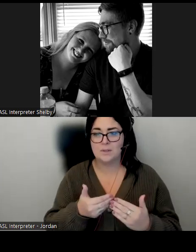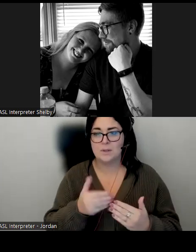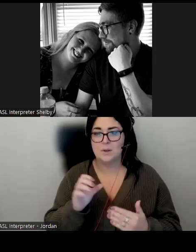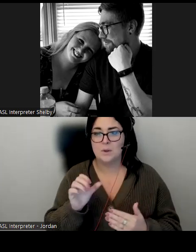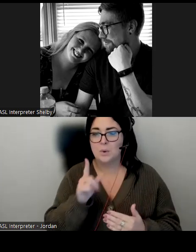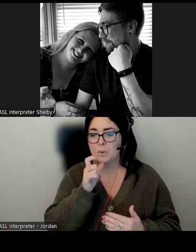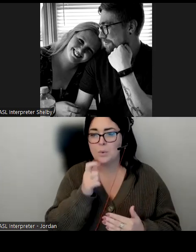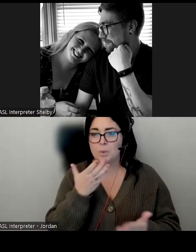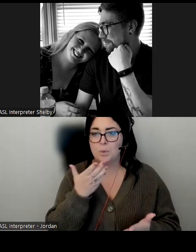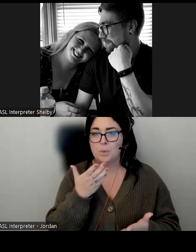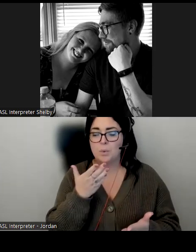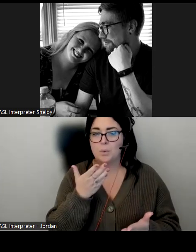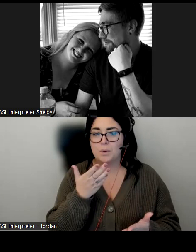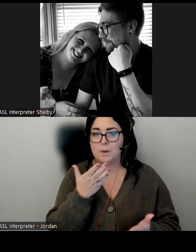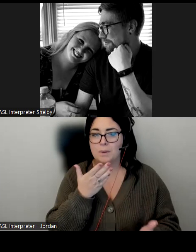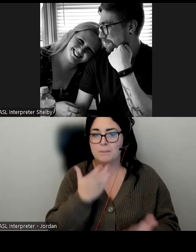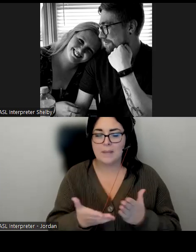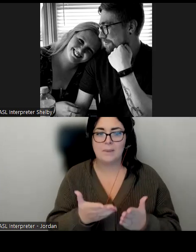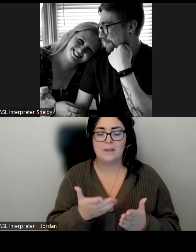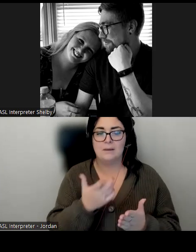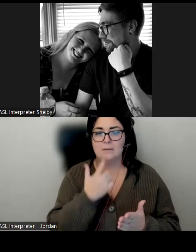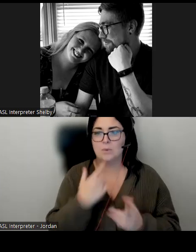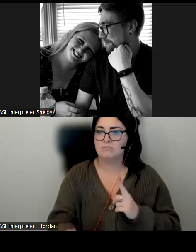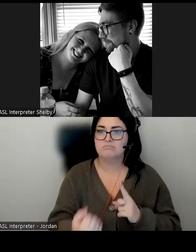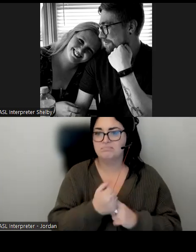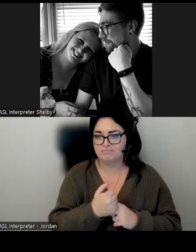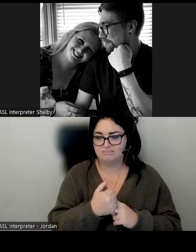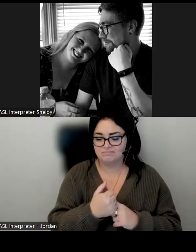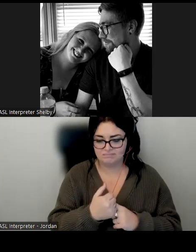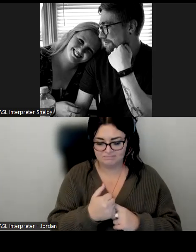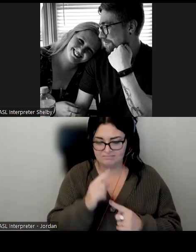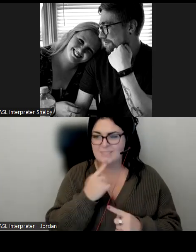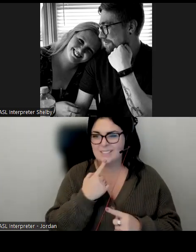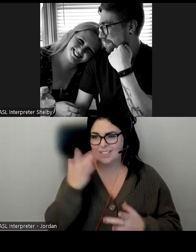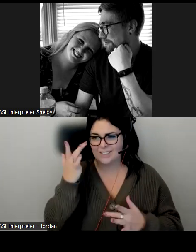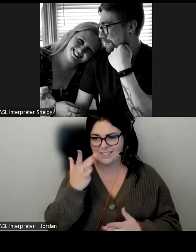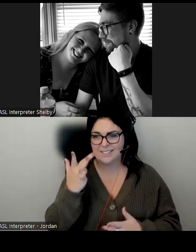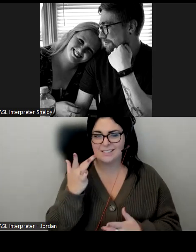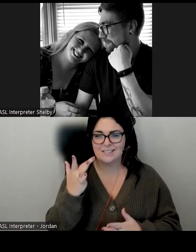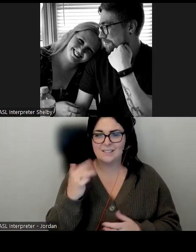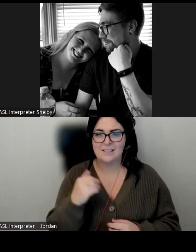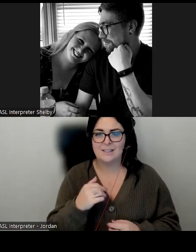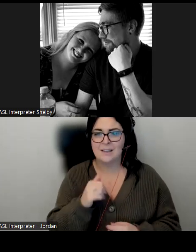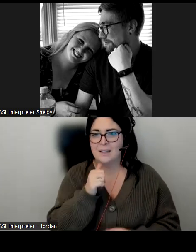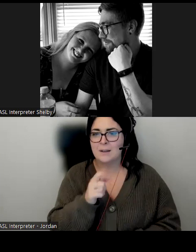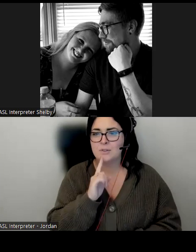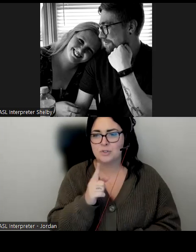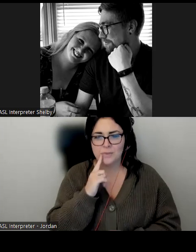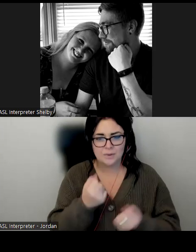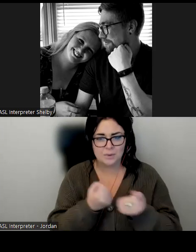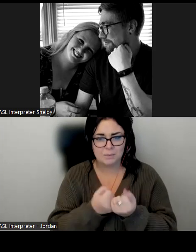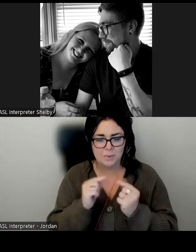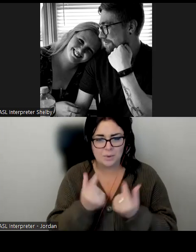a life-altering diagnosis. I'm not sure if there is a support group